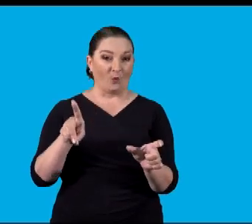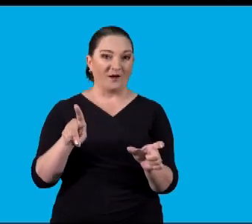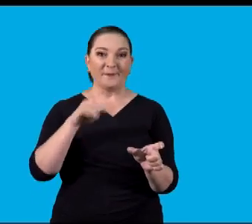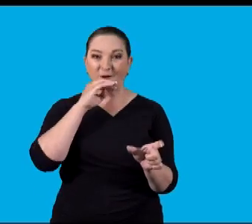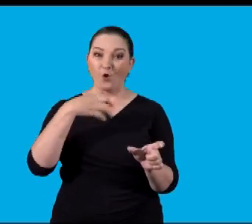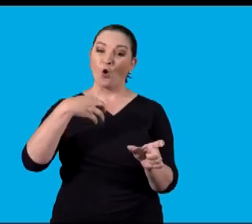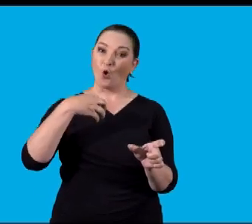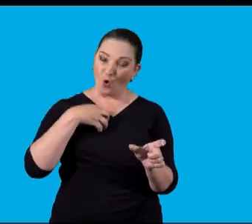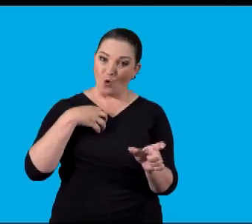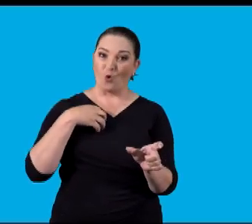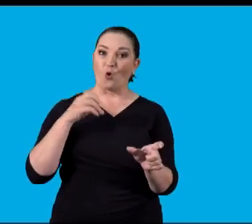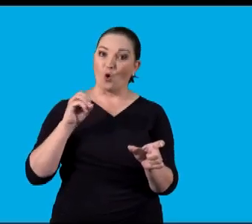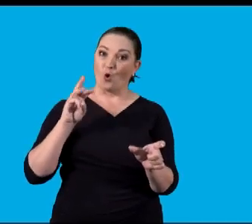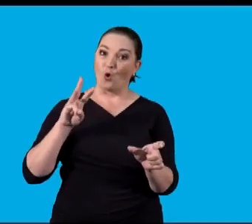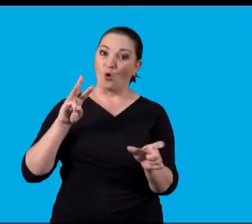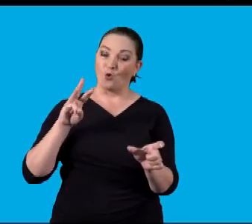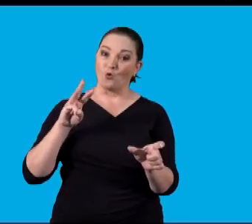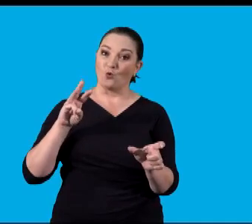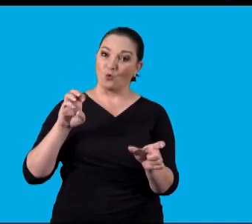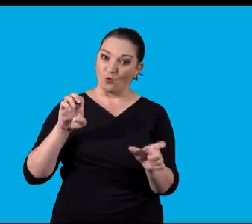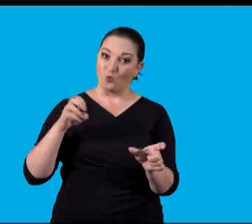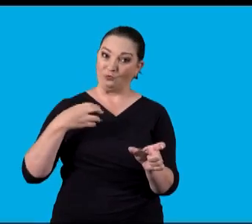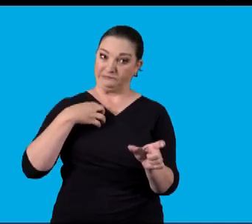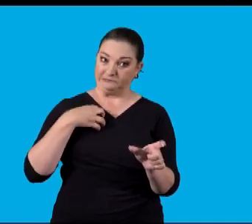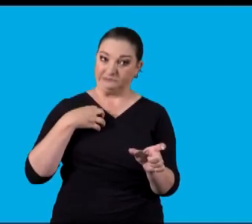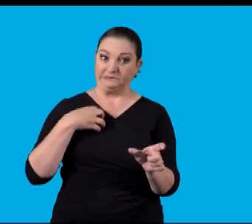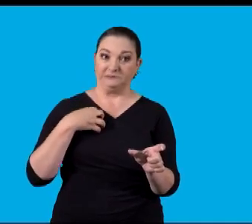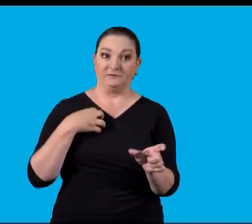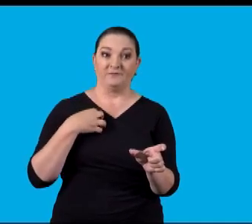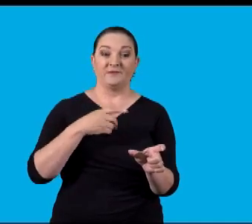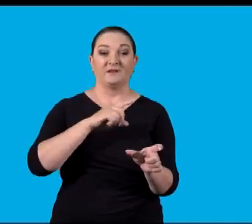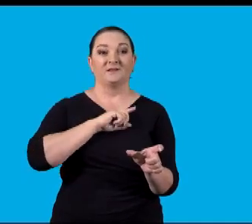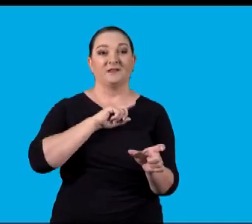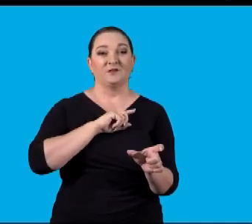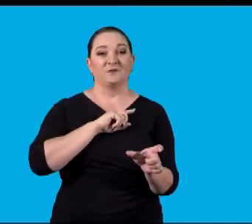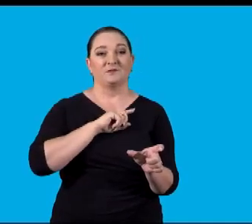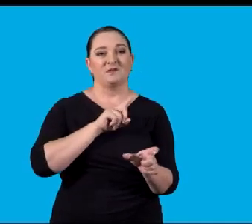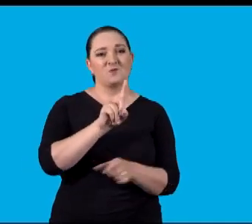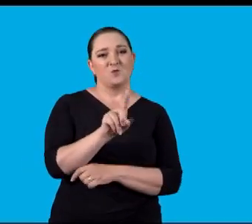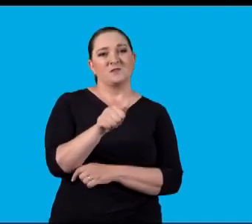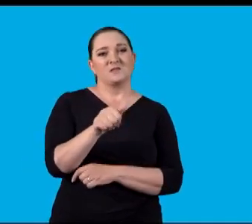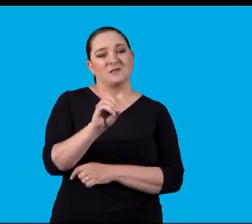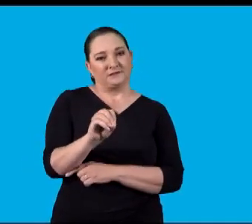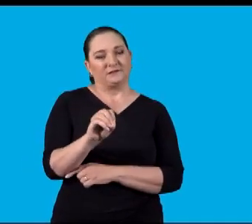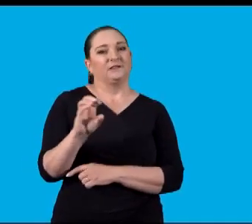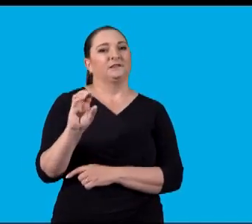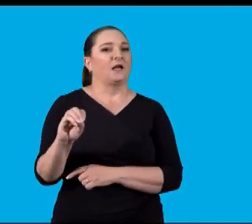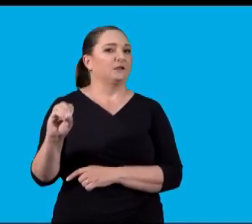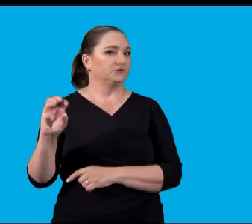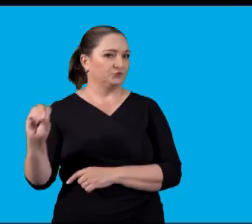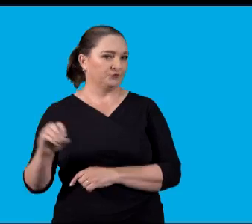we were owing SARS 160,000. So I'll come here and then I'll say my balance brought down